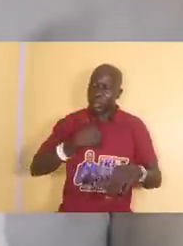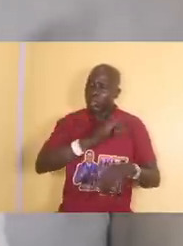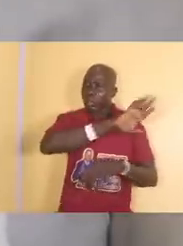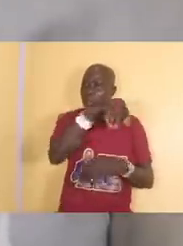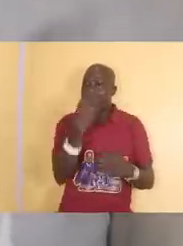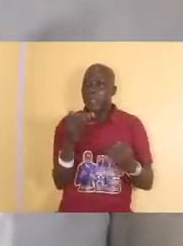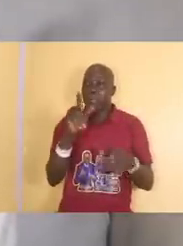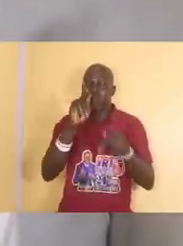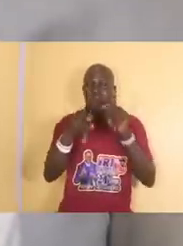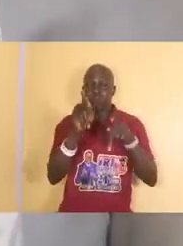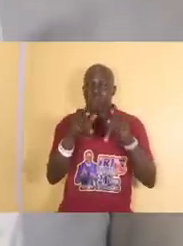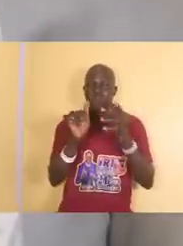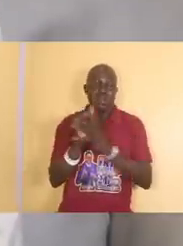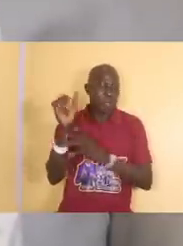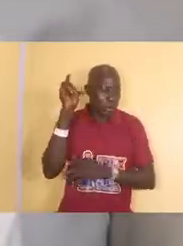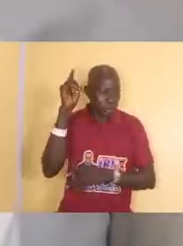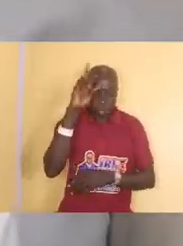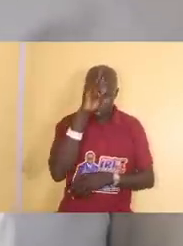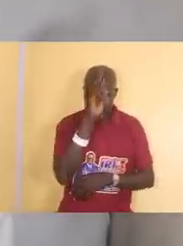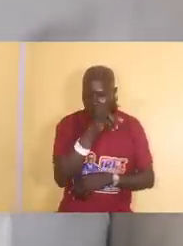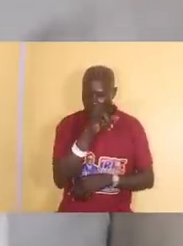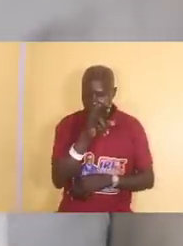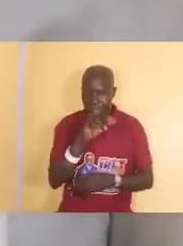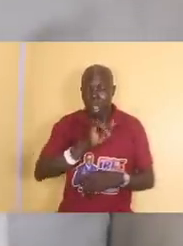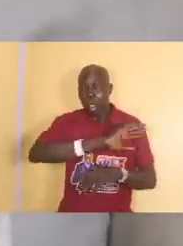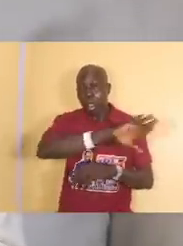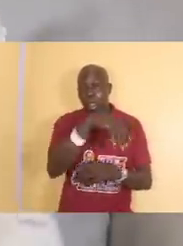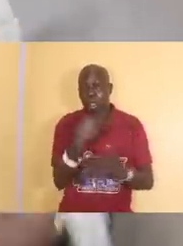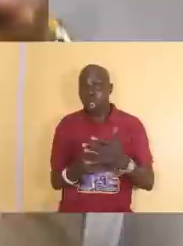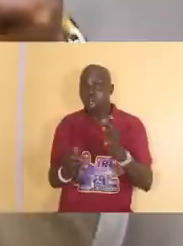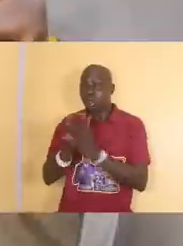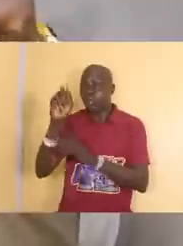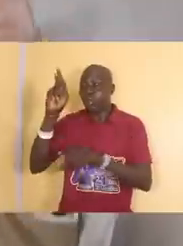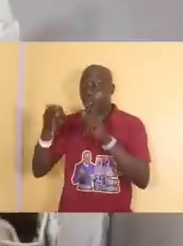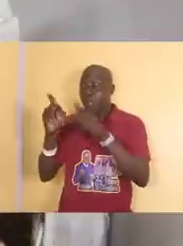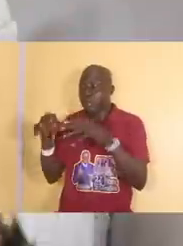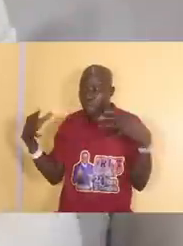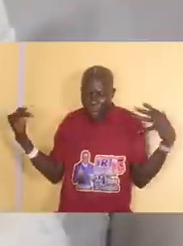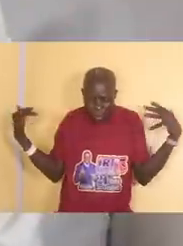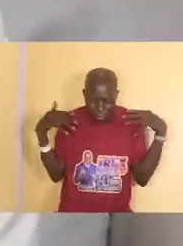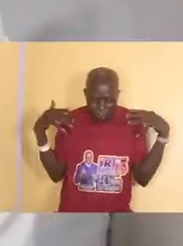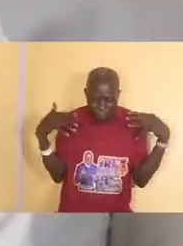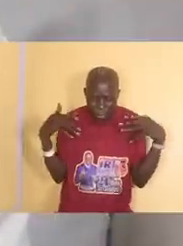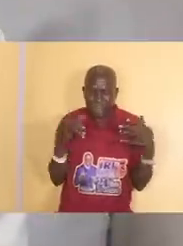de iwo si to je ki o ta yo mi o ko ni